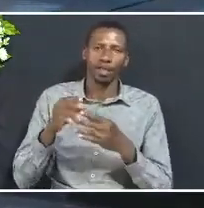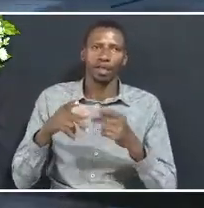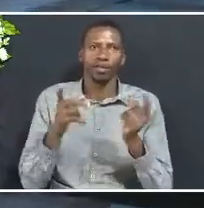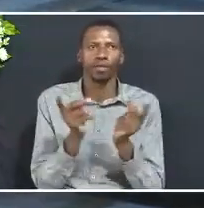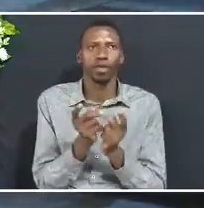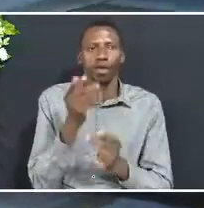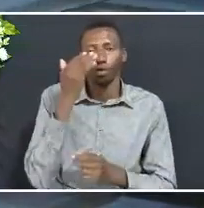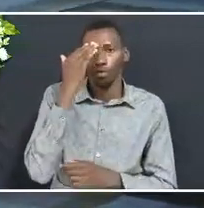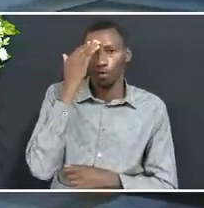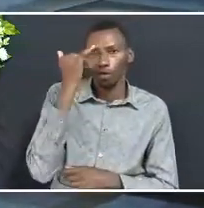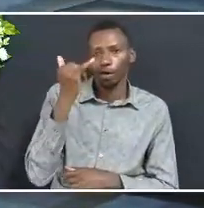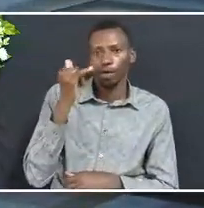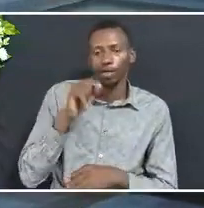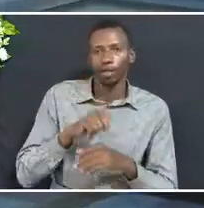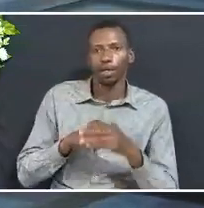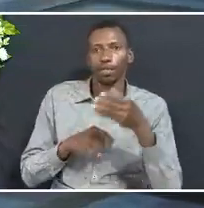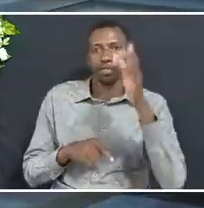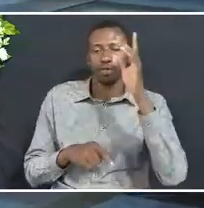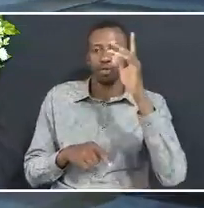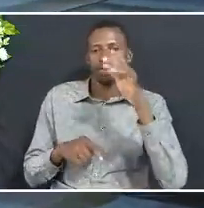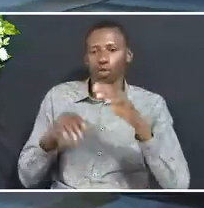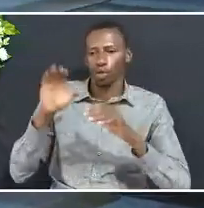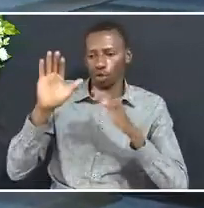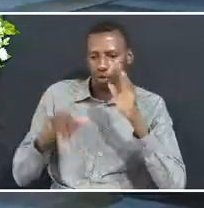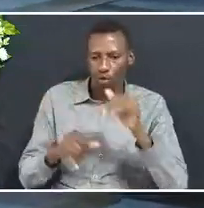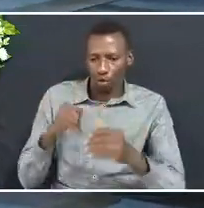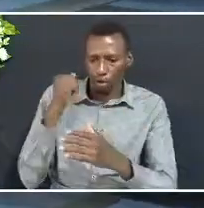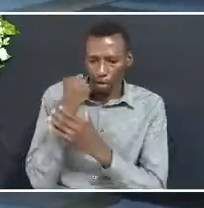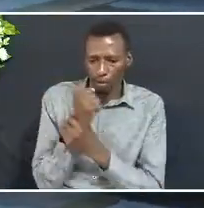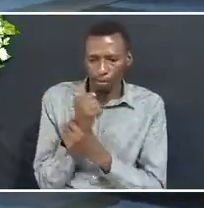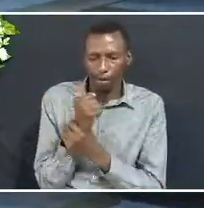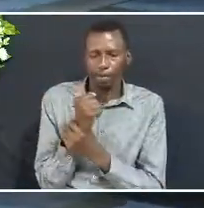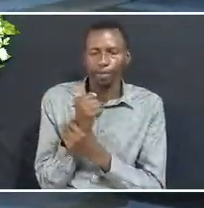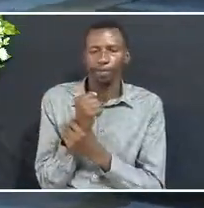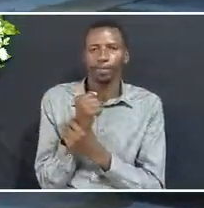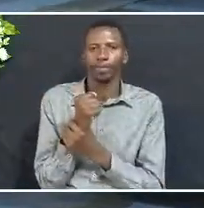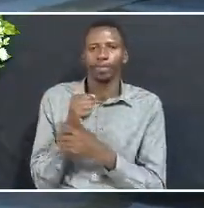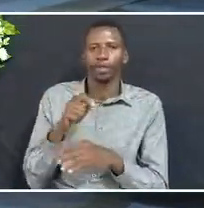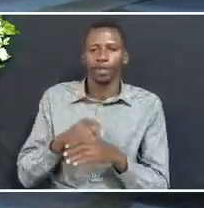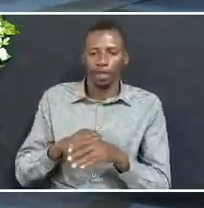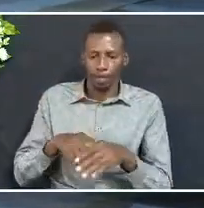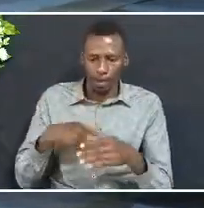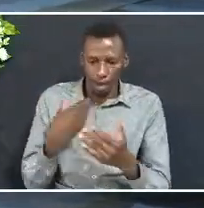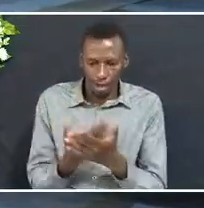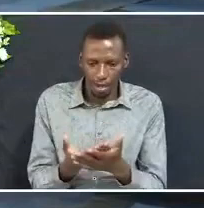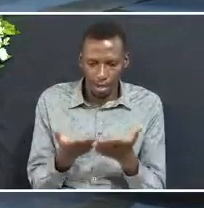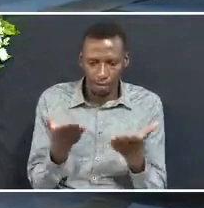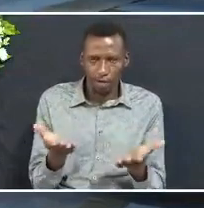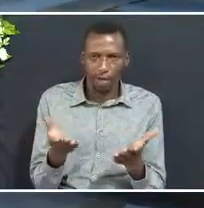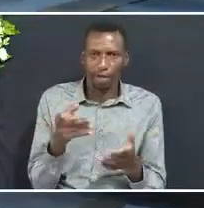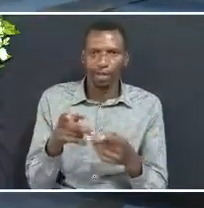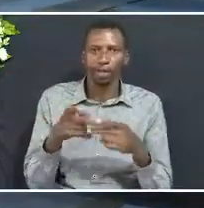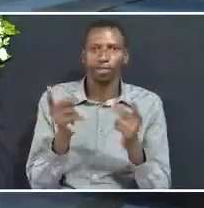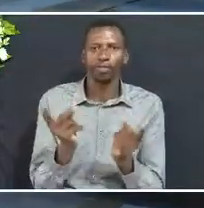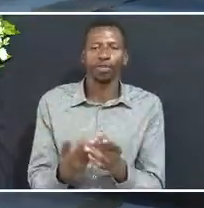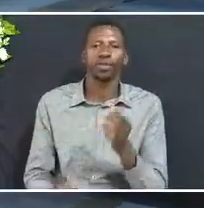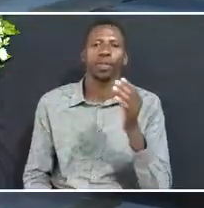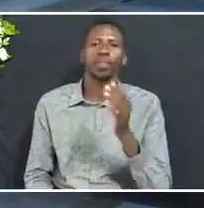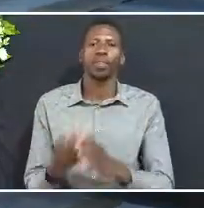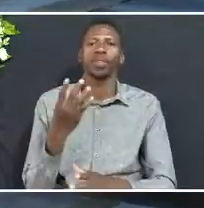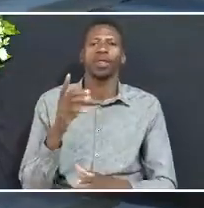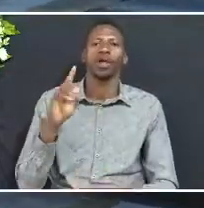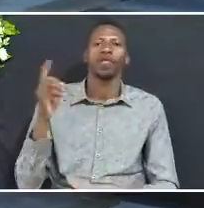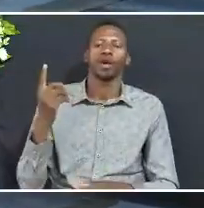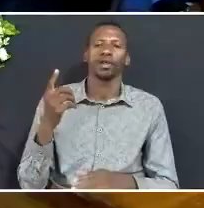God called Abraham, this is a place called Canaan. When he came to Canaan, this is the place he erected the first